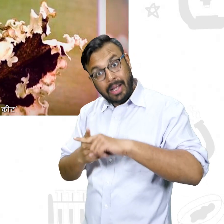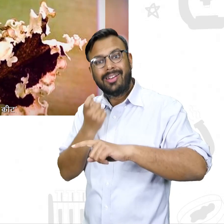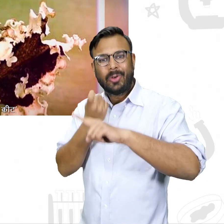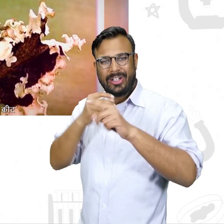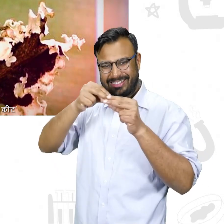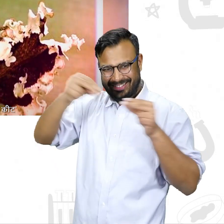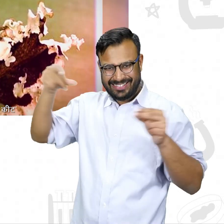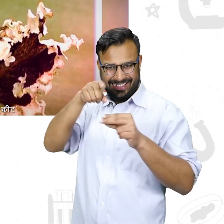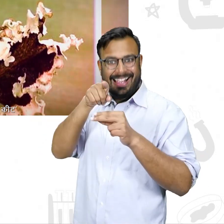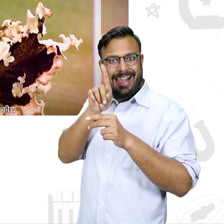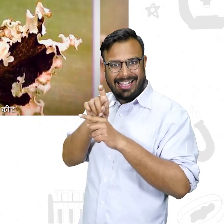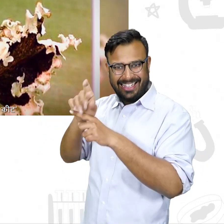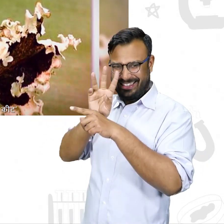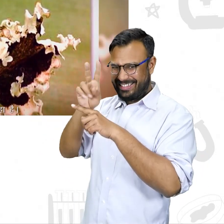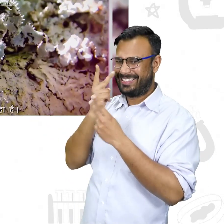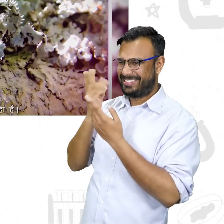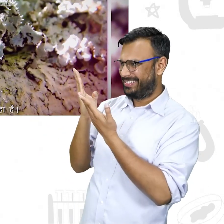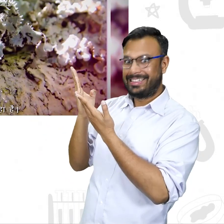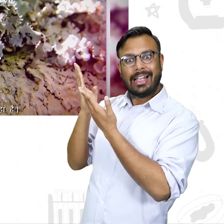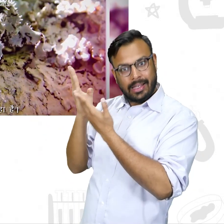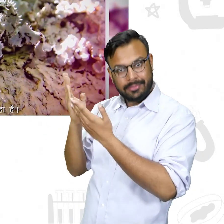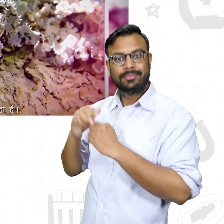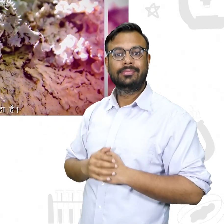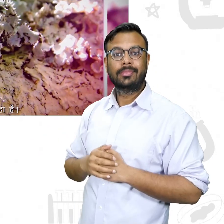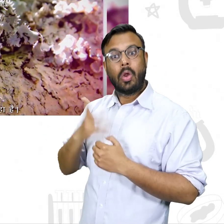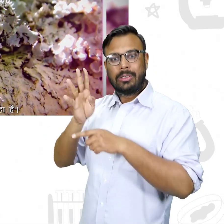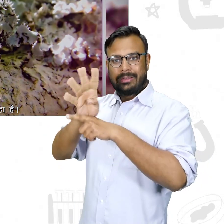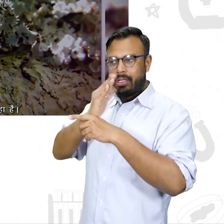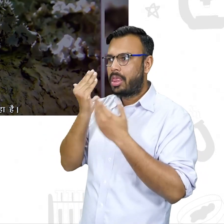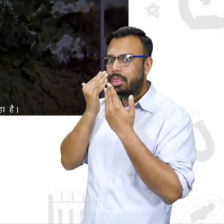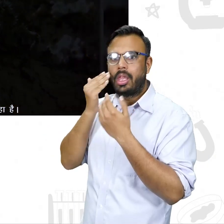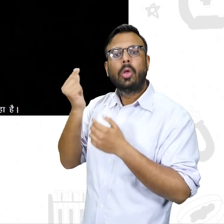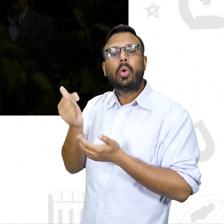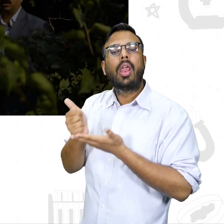a giant prickly stick insect looks just like a parmeliad lichen.